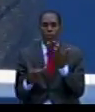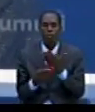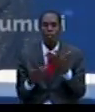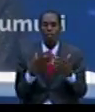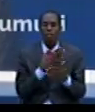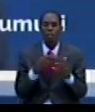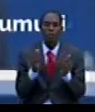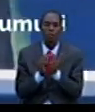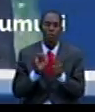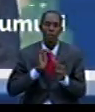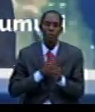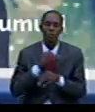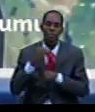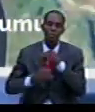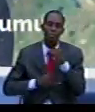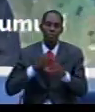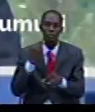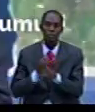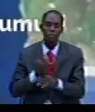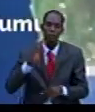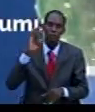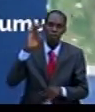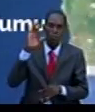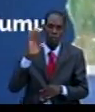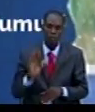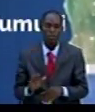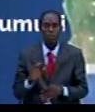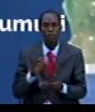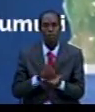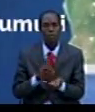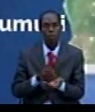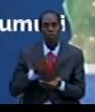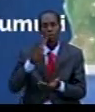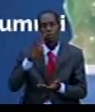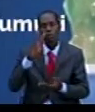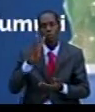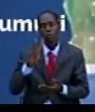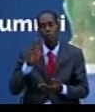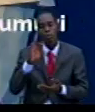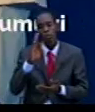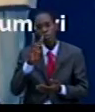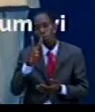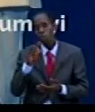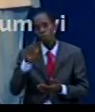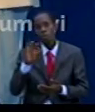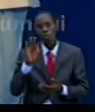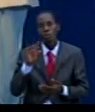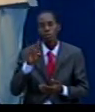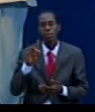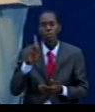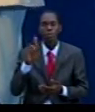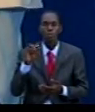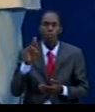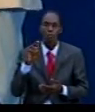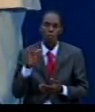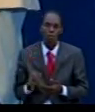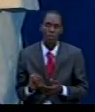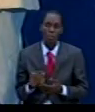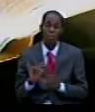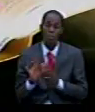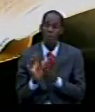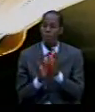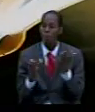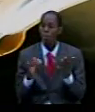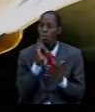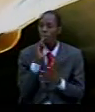evangelist, Pastor Dr. W.F. Kumuyi, is set to point us to the Word of God. The Bible is the Word of God,